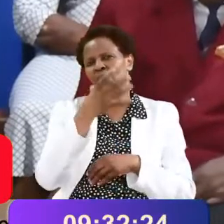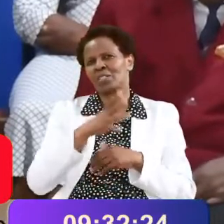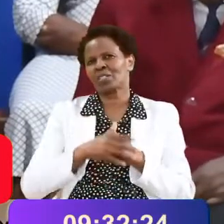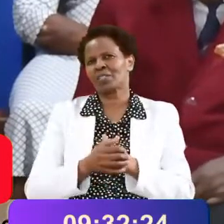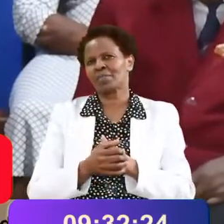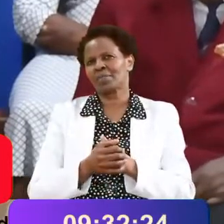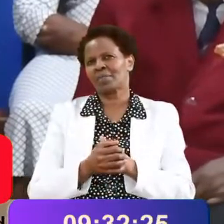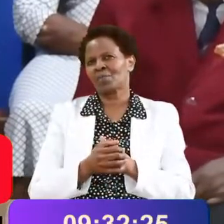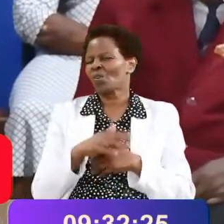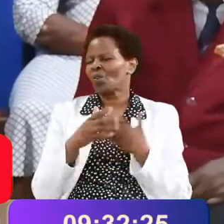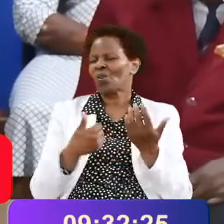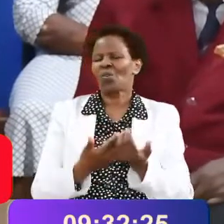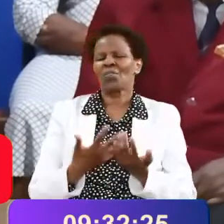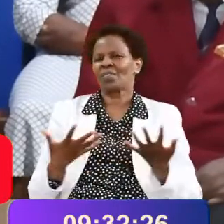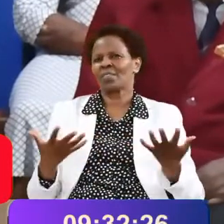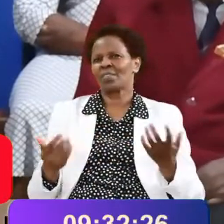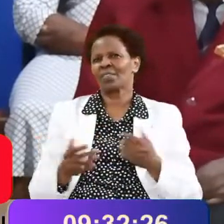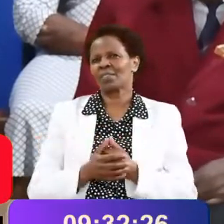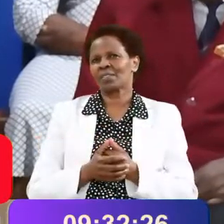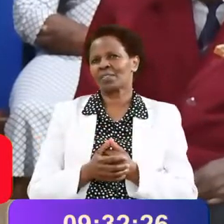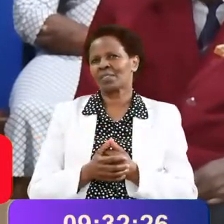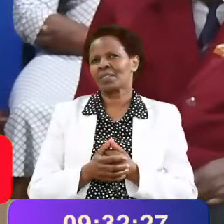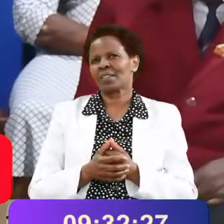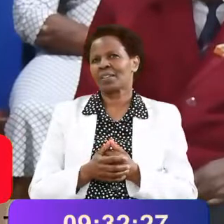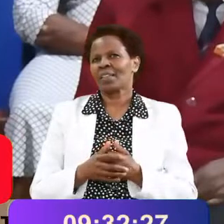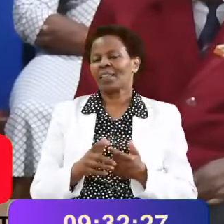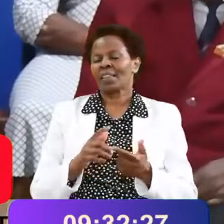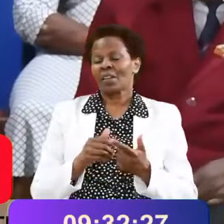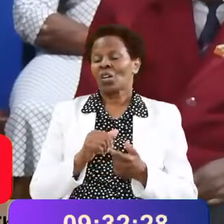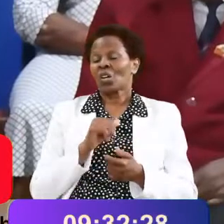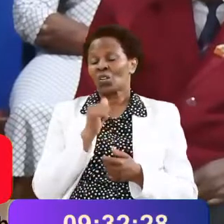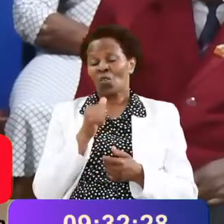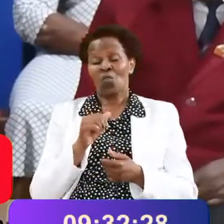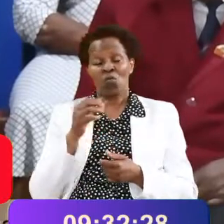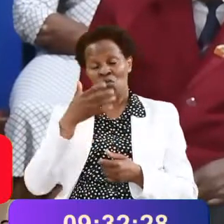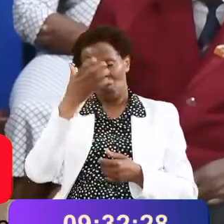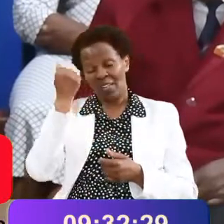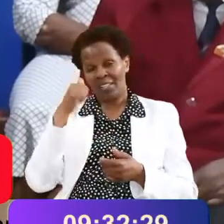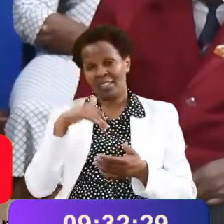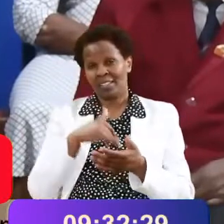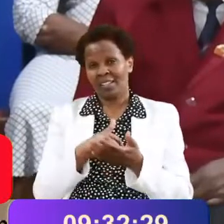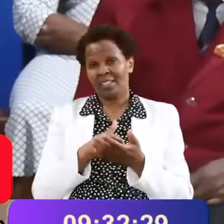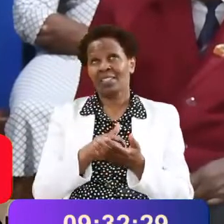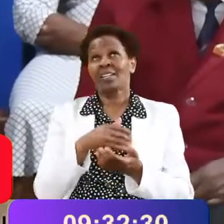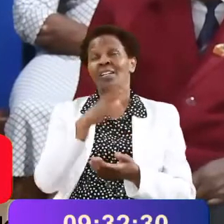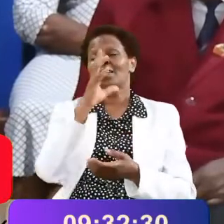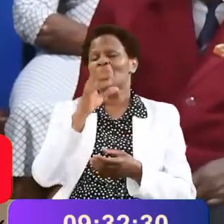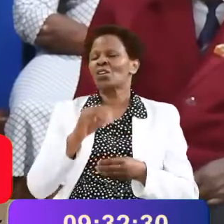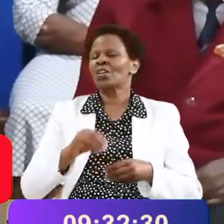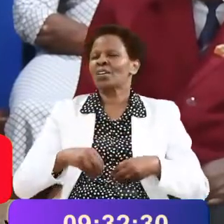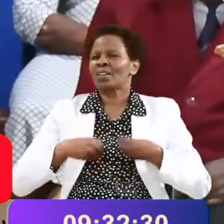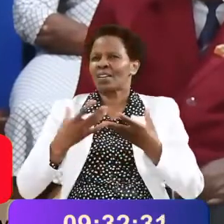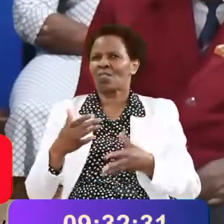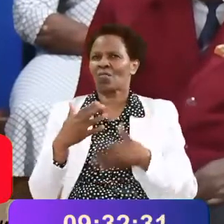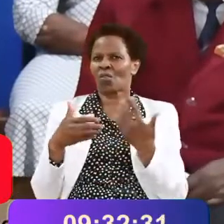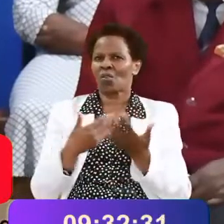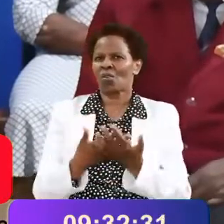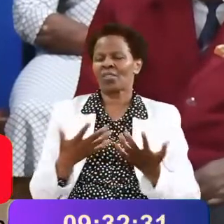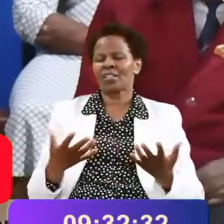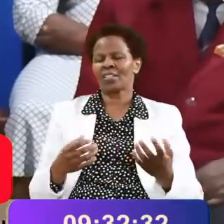about almost everything. And don't forget that God was there. He was providing for them. He was fighting